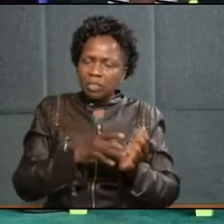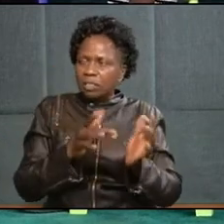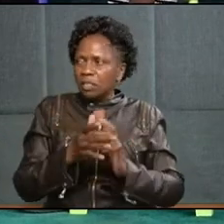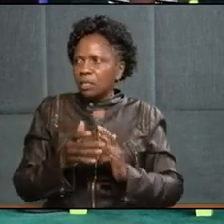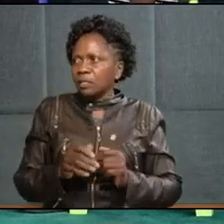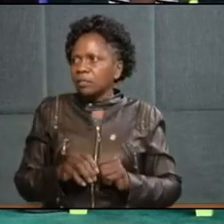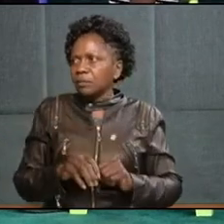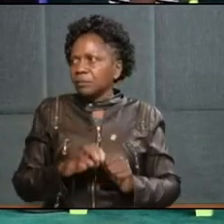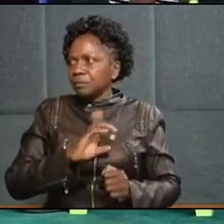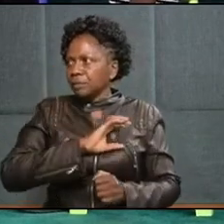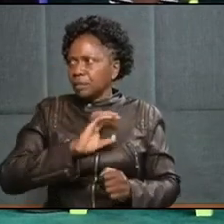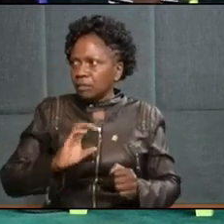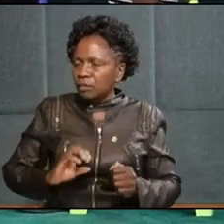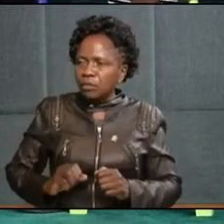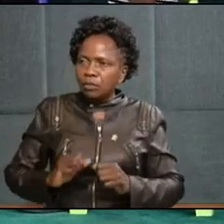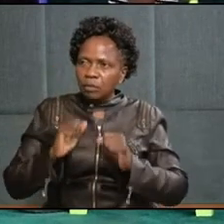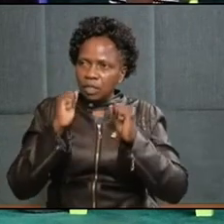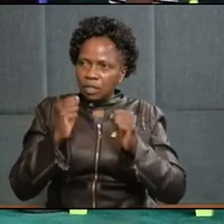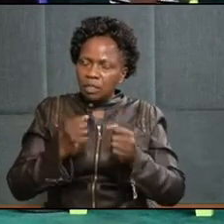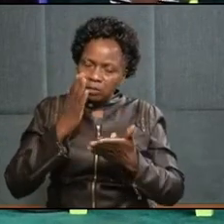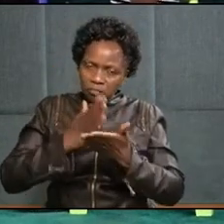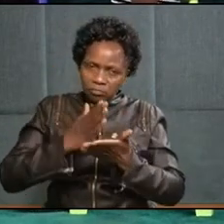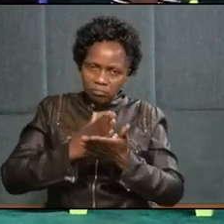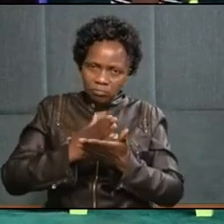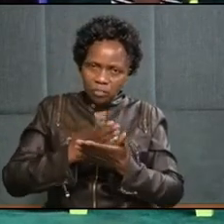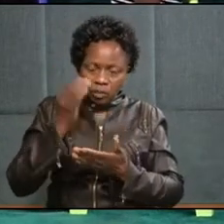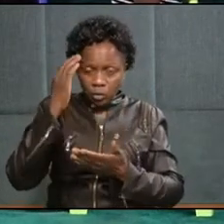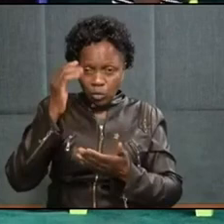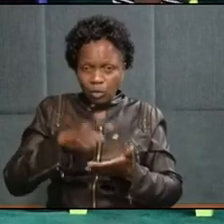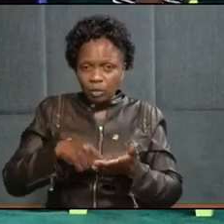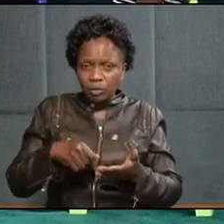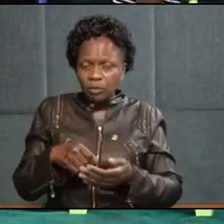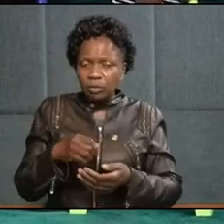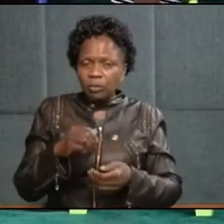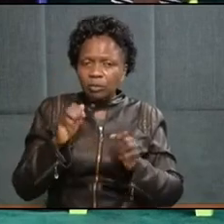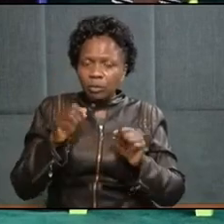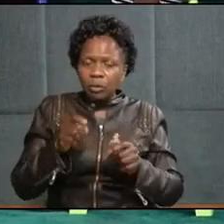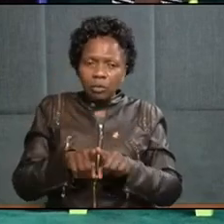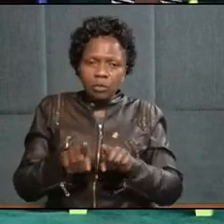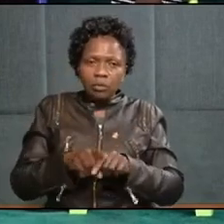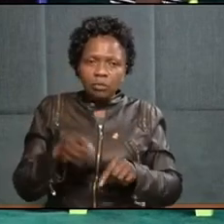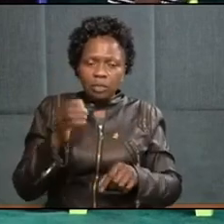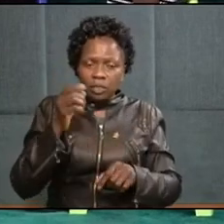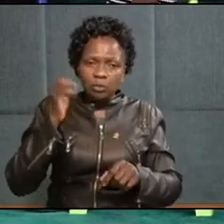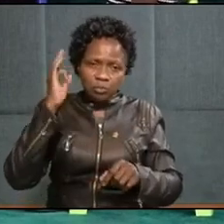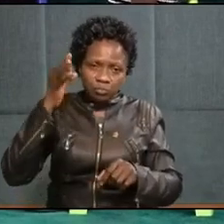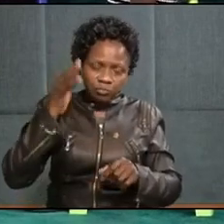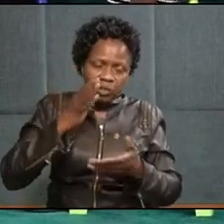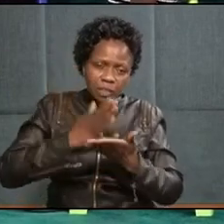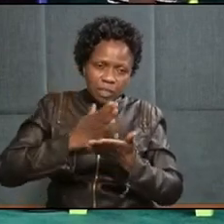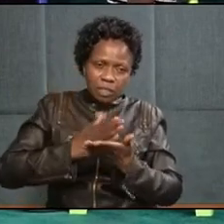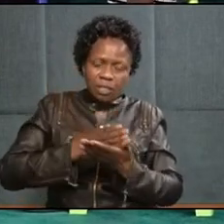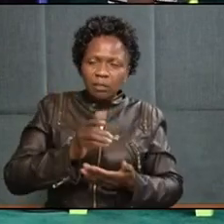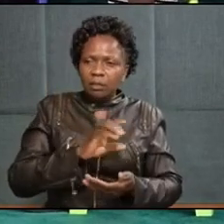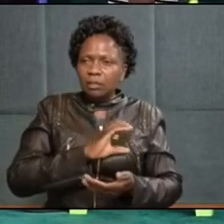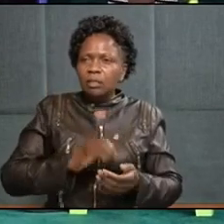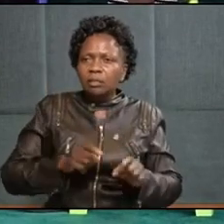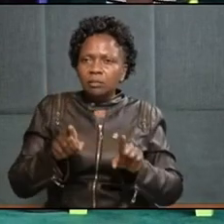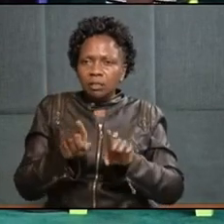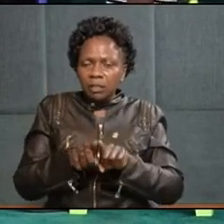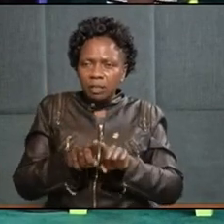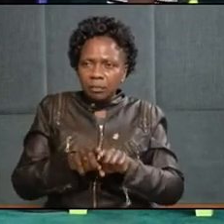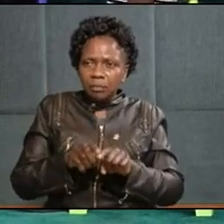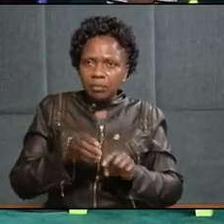was preaching the word of God with exactness. You know what? We also need to teach the word of God with exactness, just